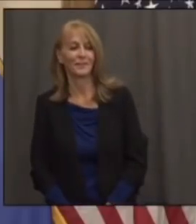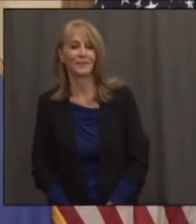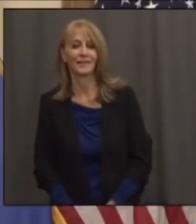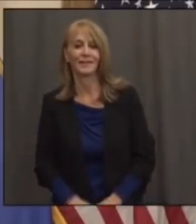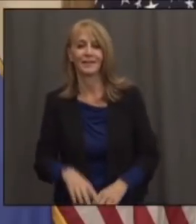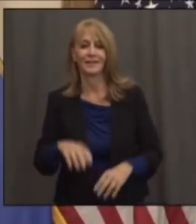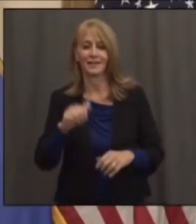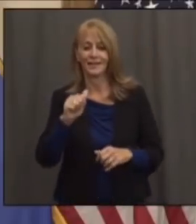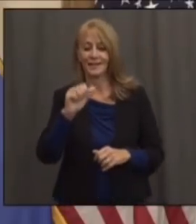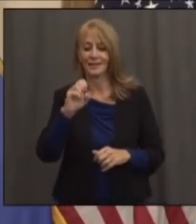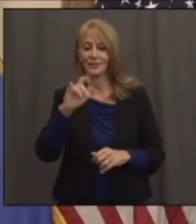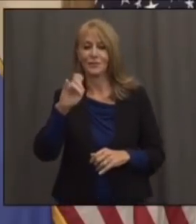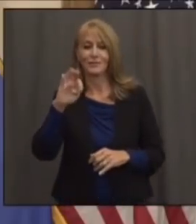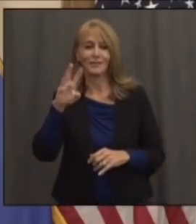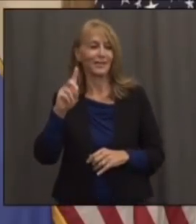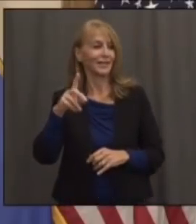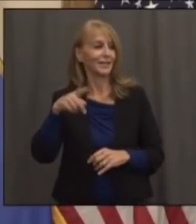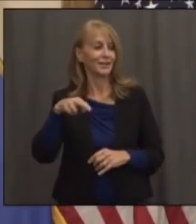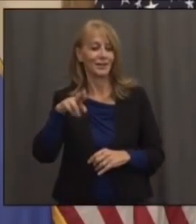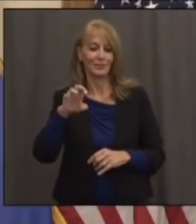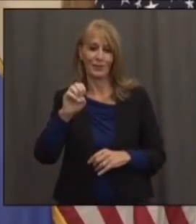All right, thank you.